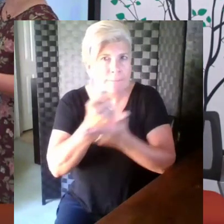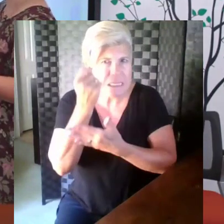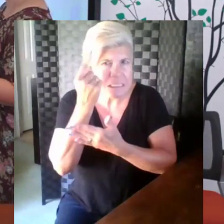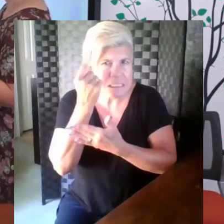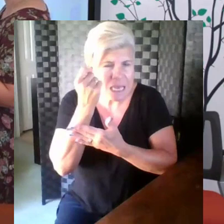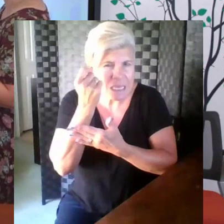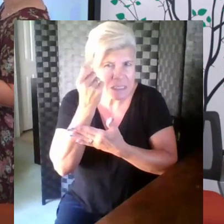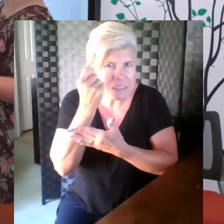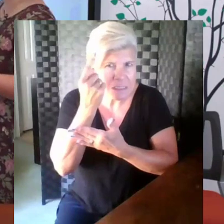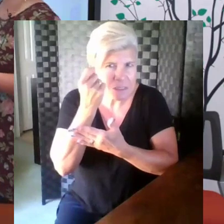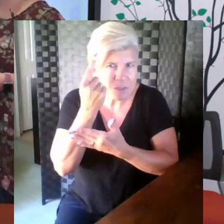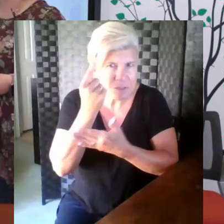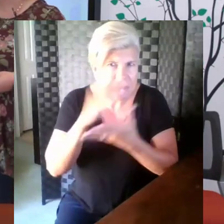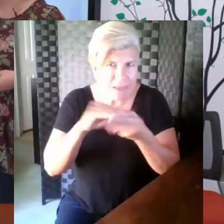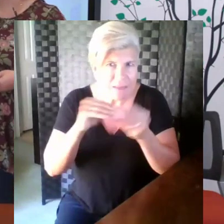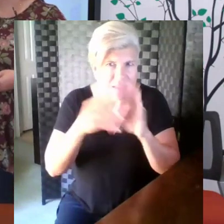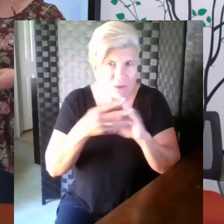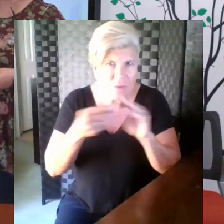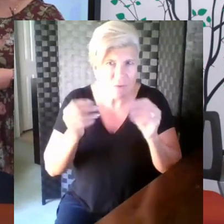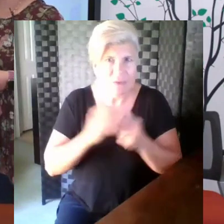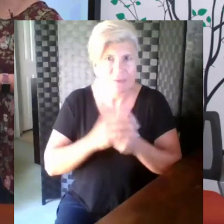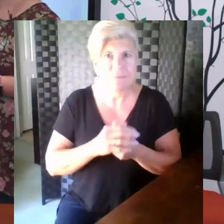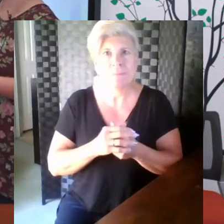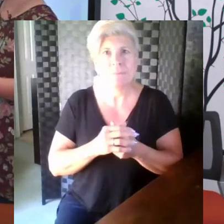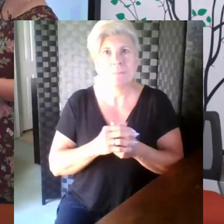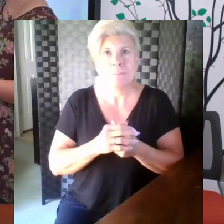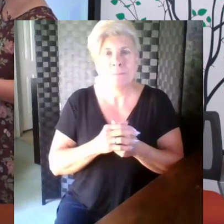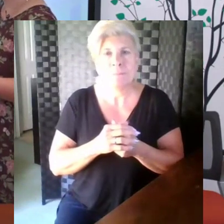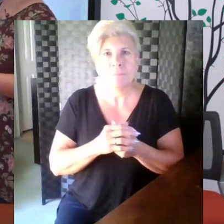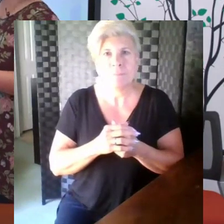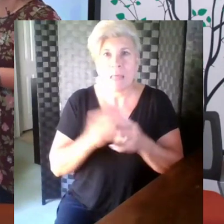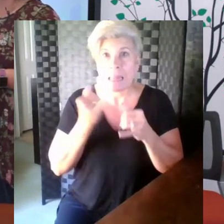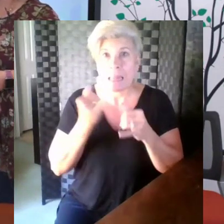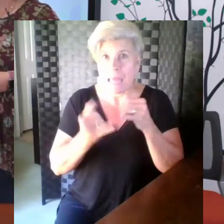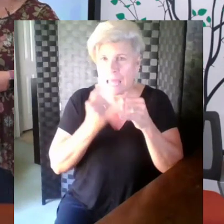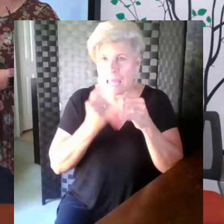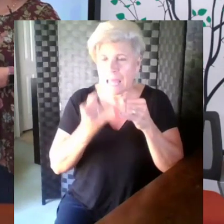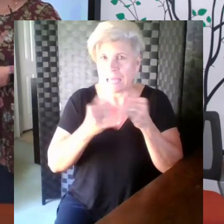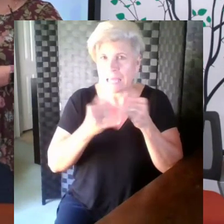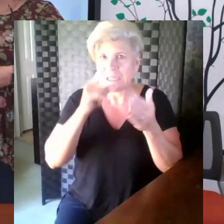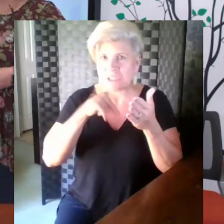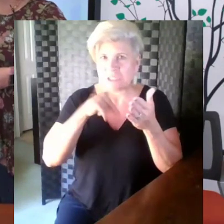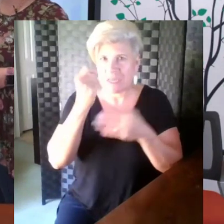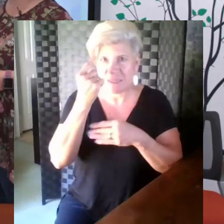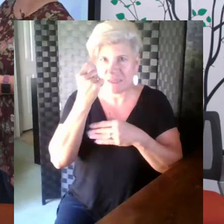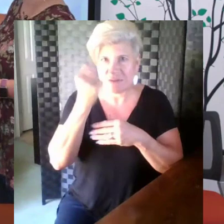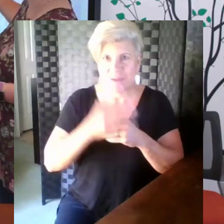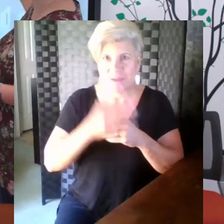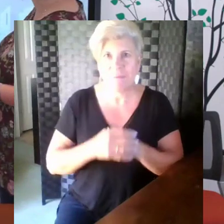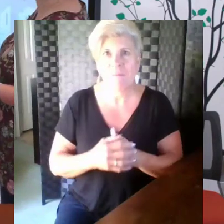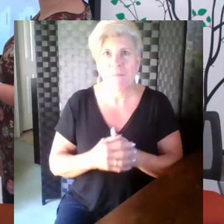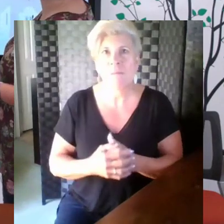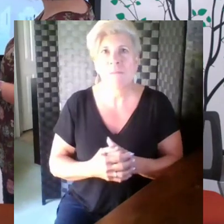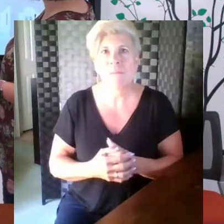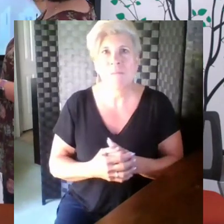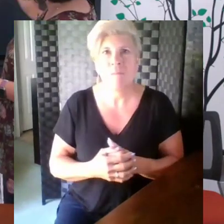about how they help us to understand the story. And finally, we'll check for understanding.